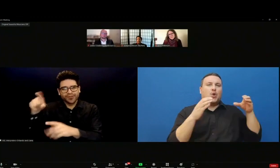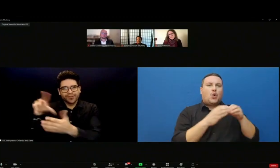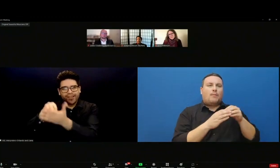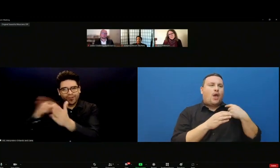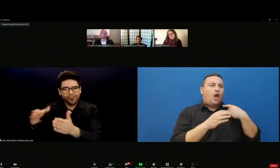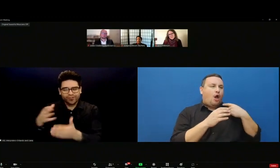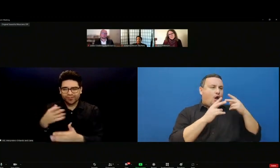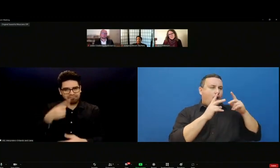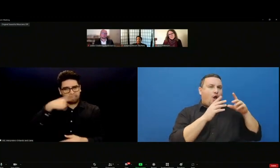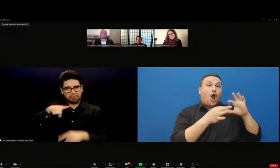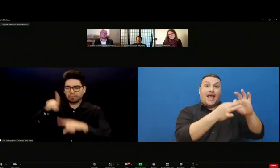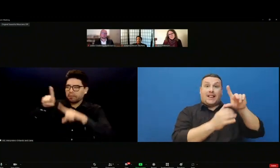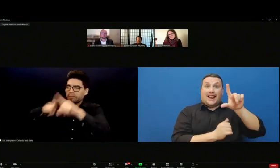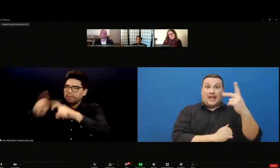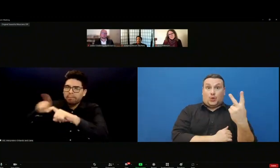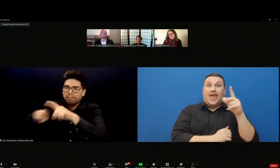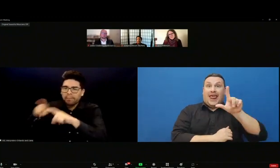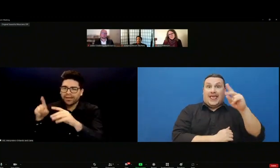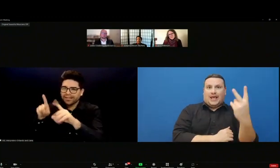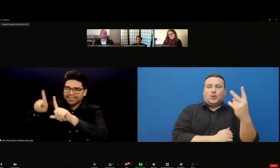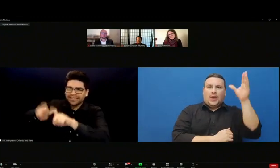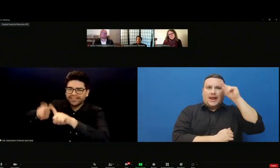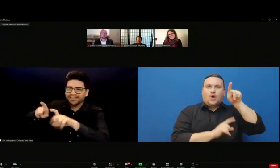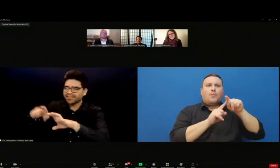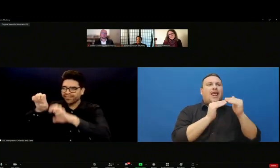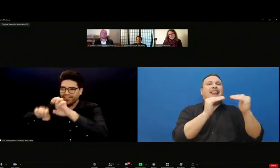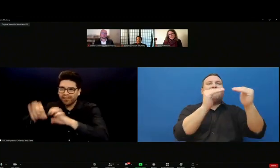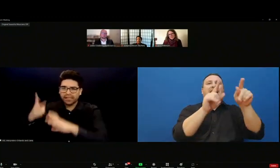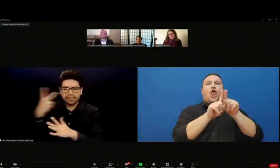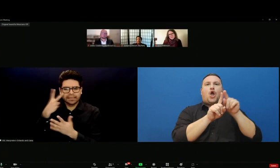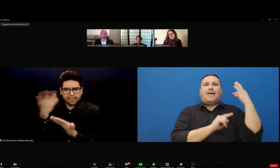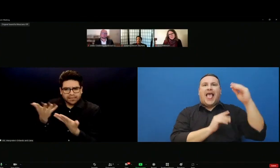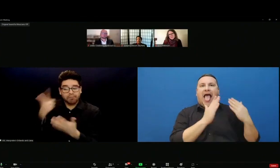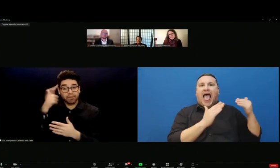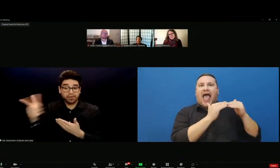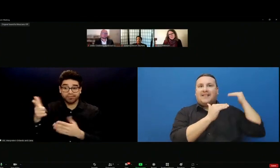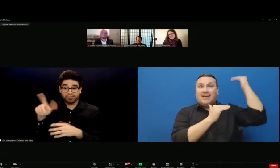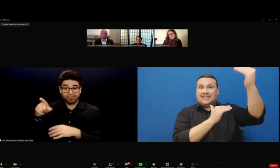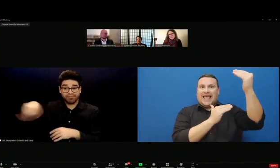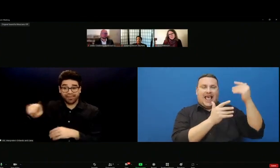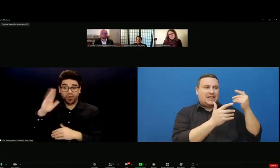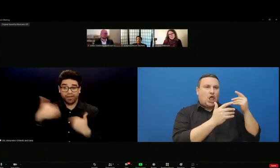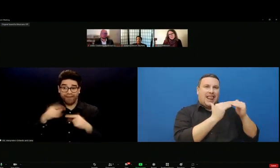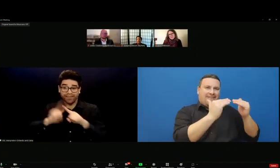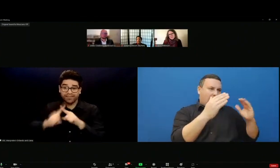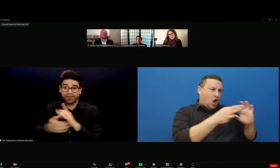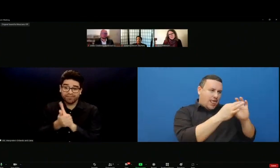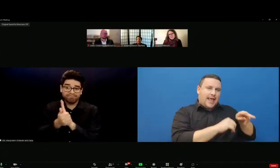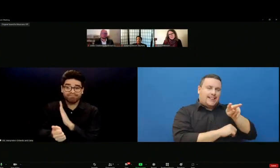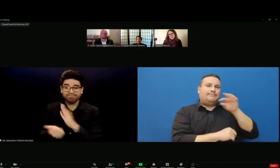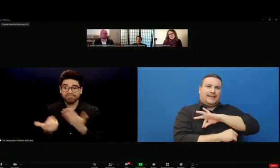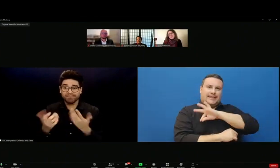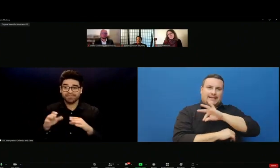the L2 learners, also in regard to different levels of proficiency. Because indeed, I